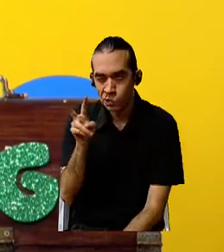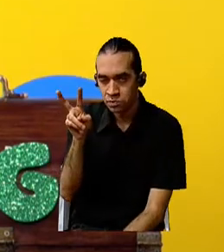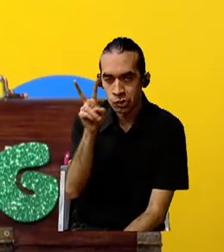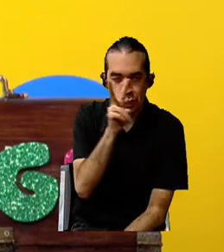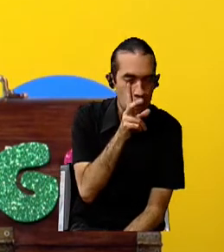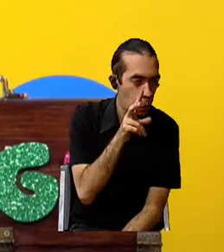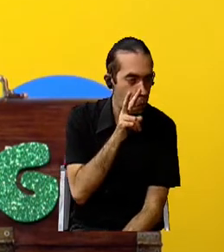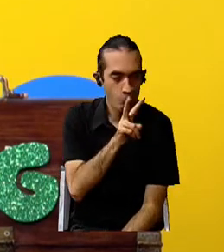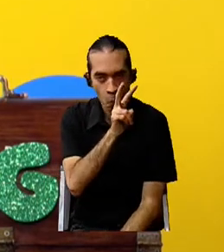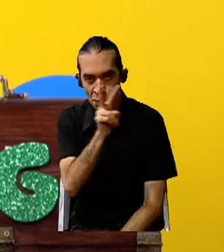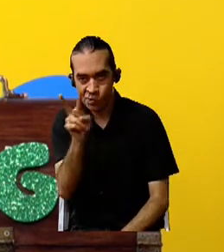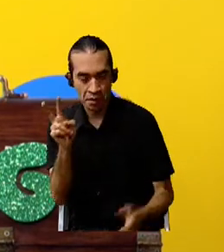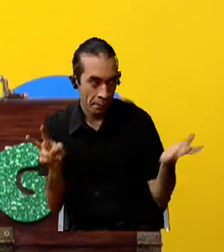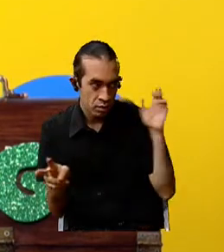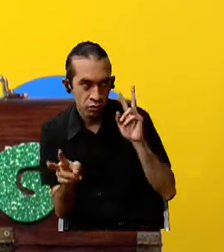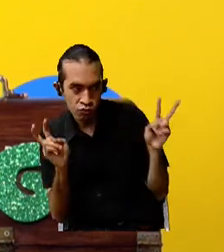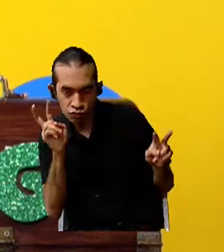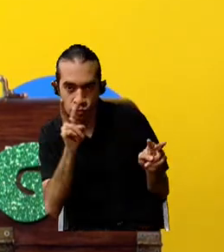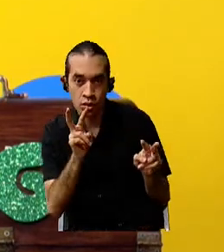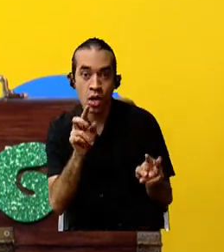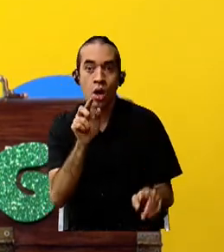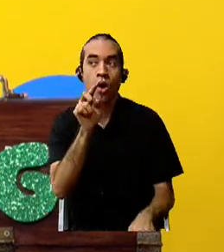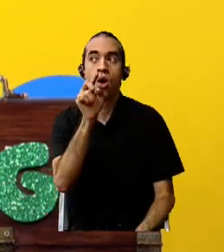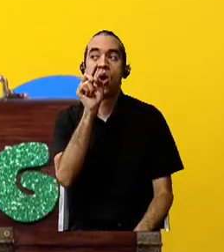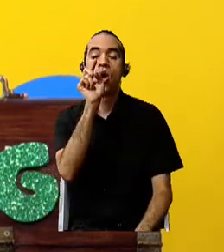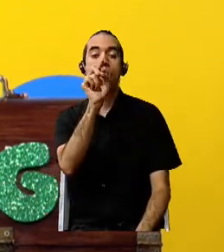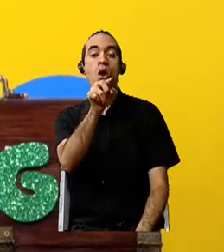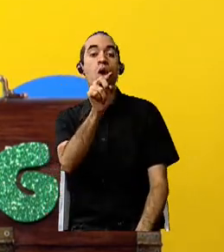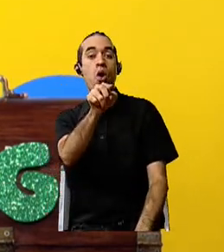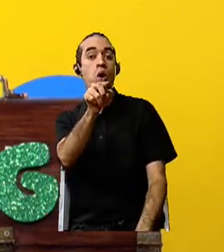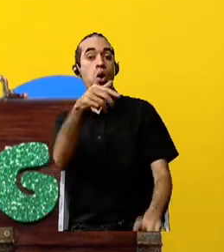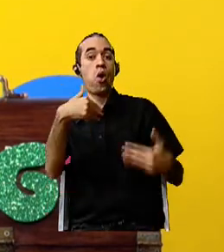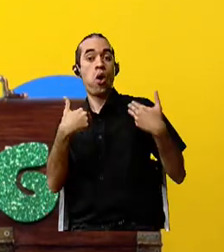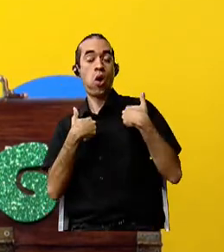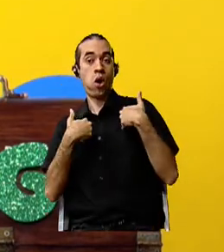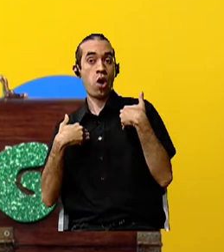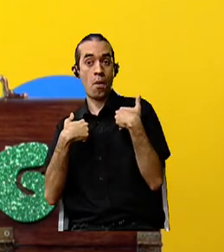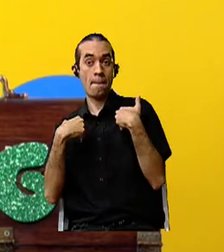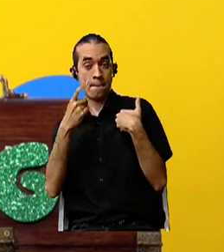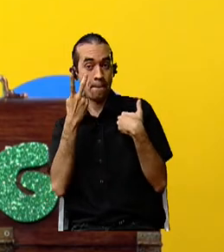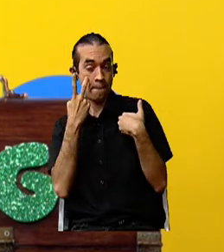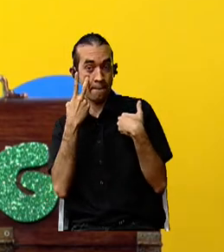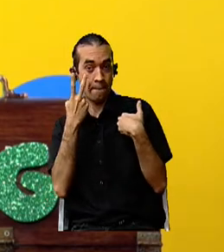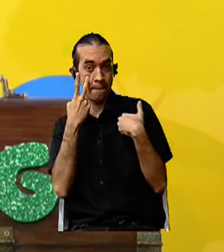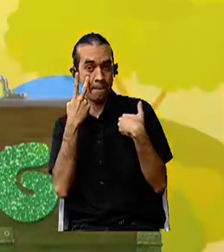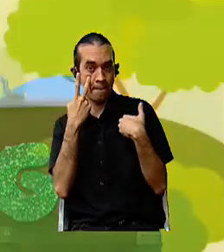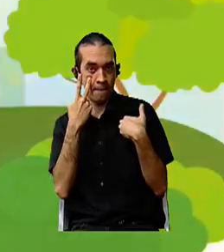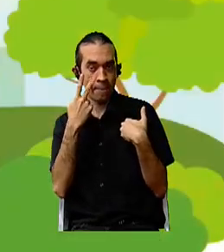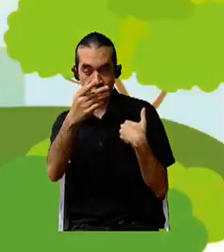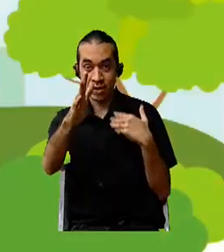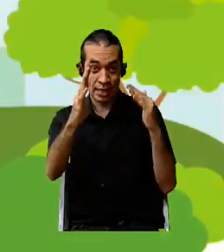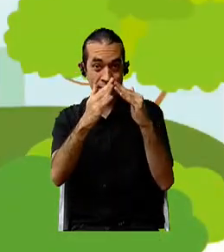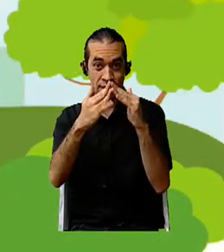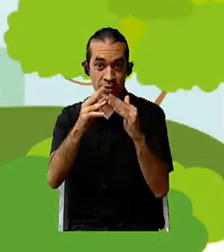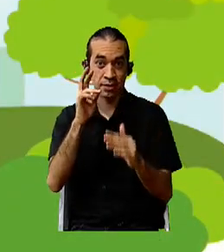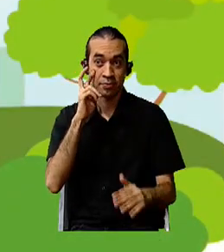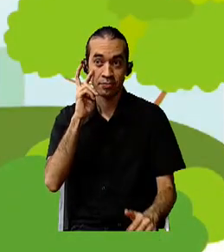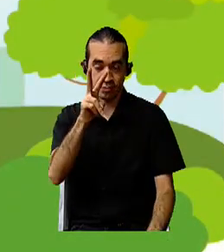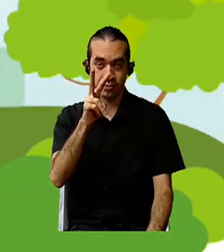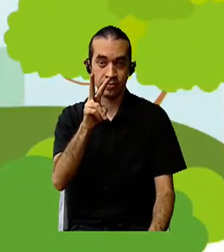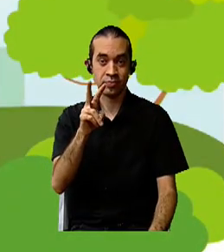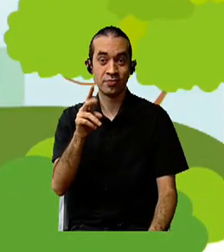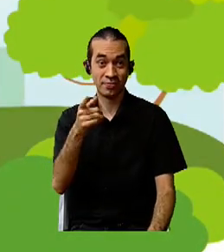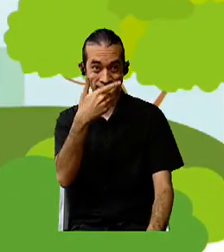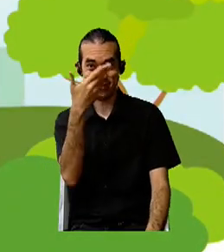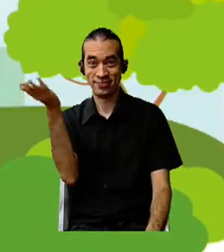look, Chuli. Oh, look at that animal. You at home, please take a look